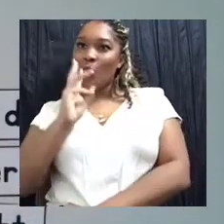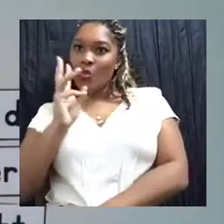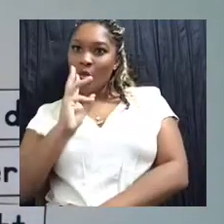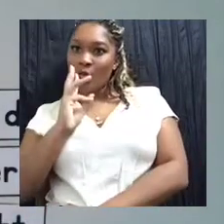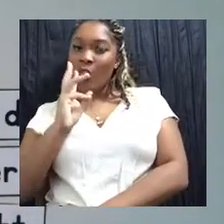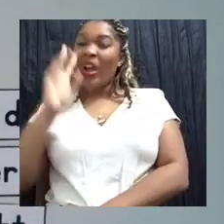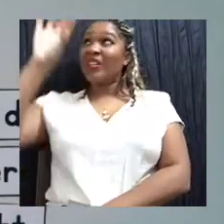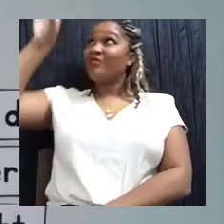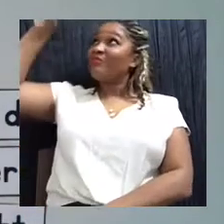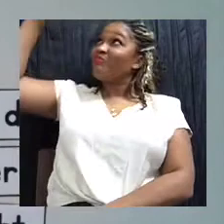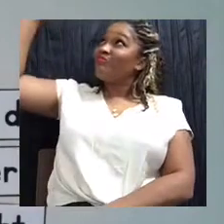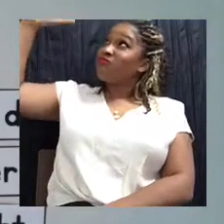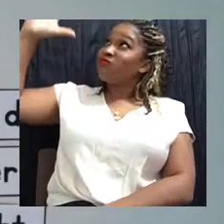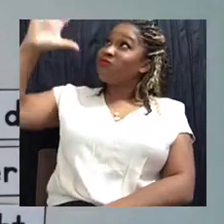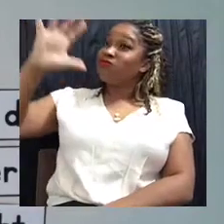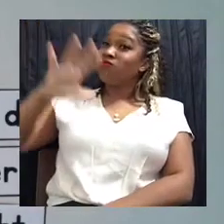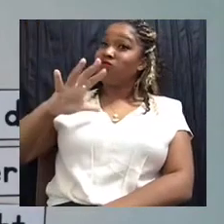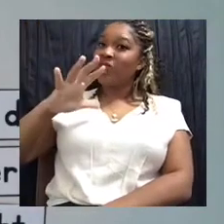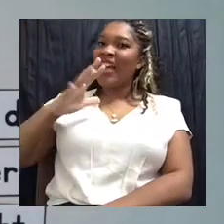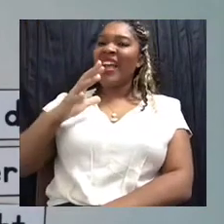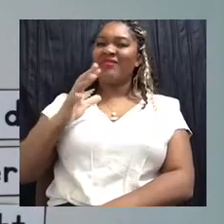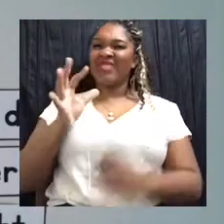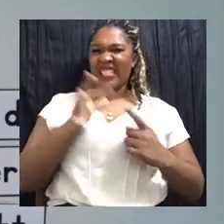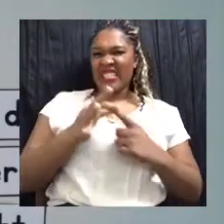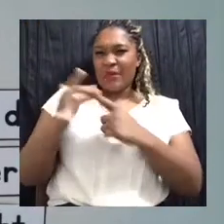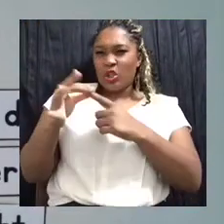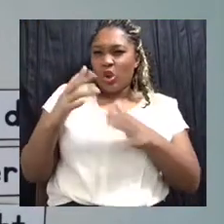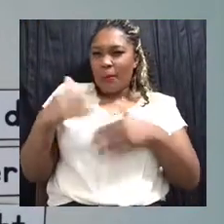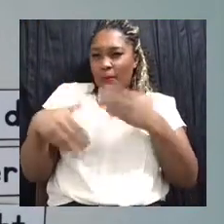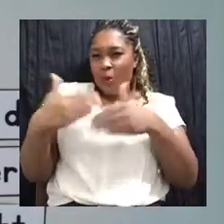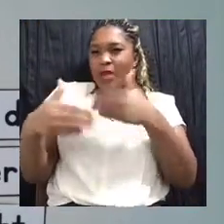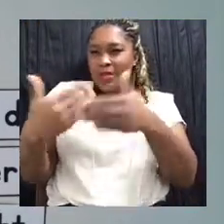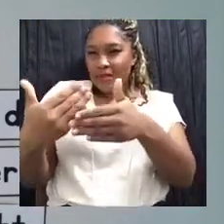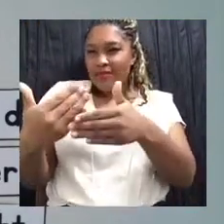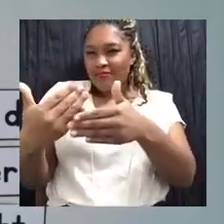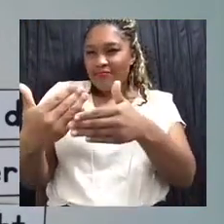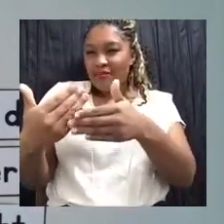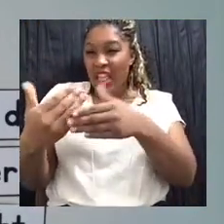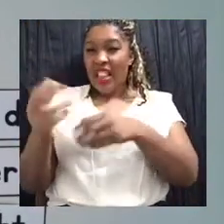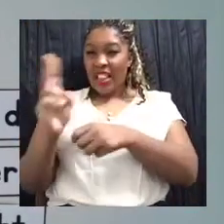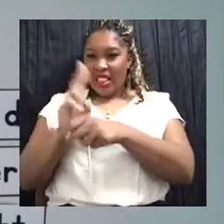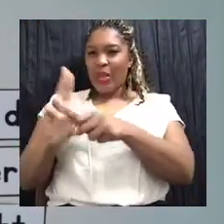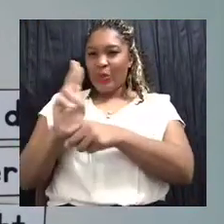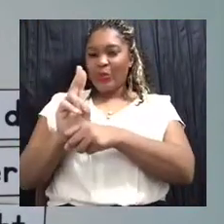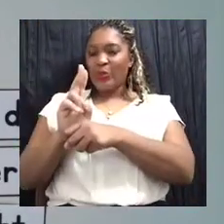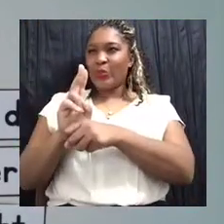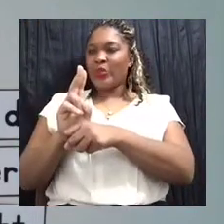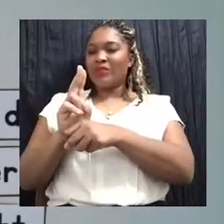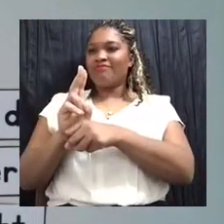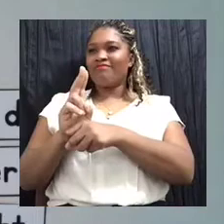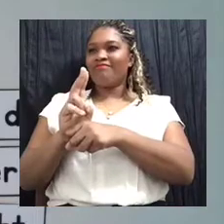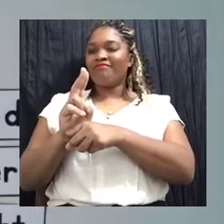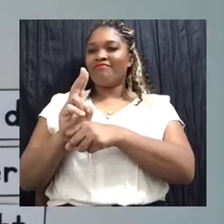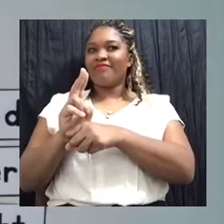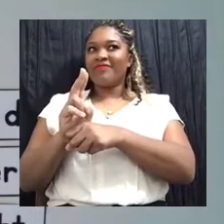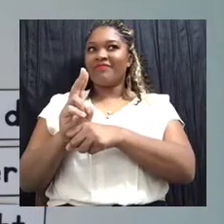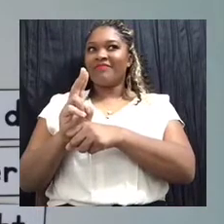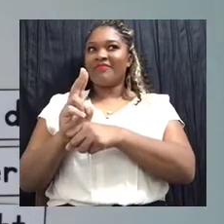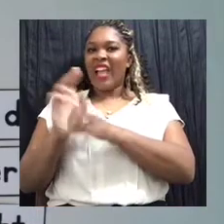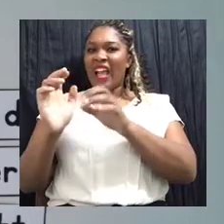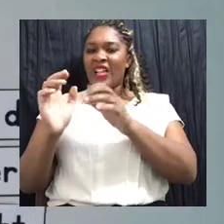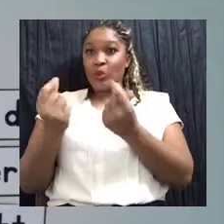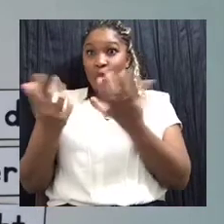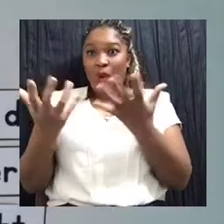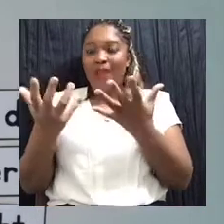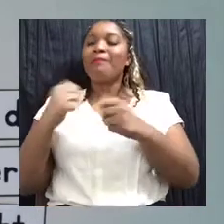and they have a special process with this. They use these to make sugar